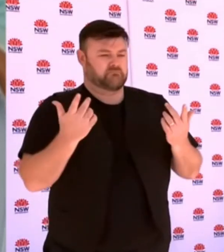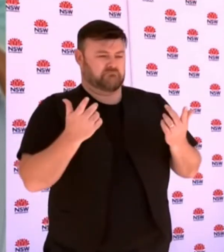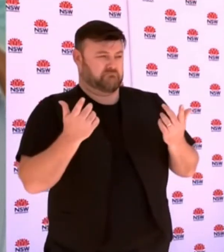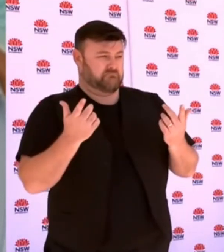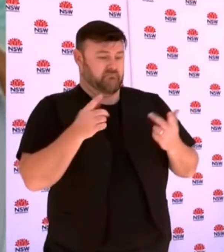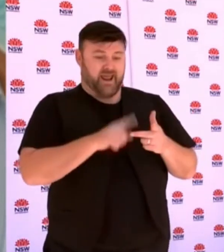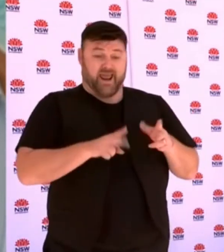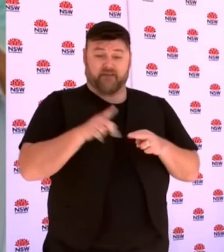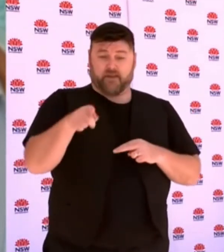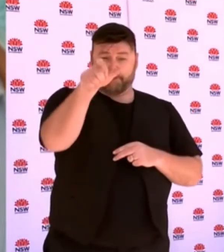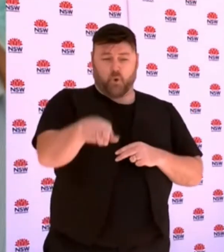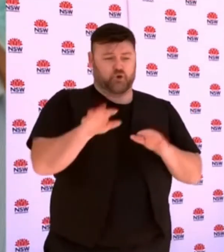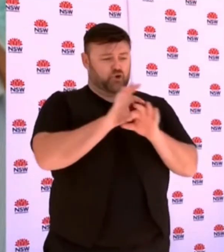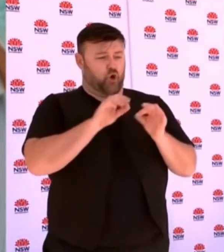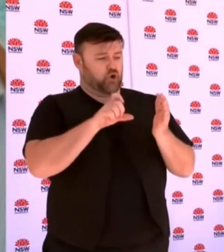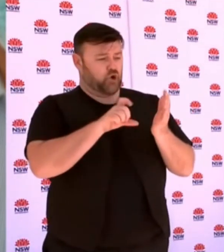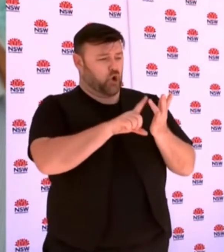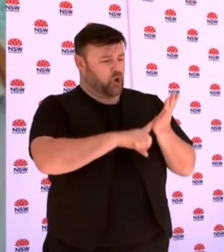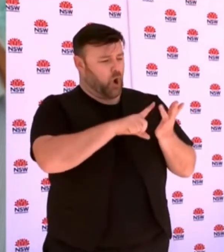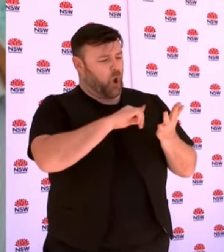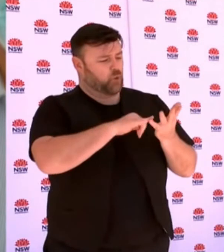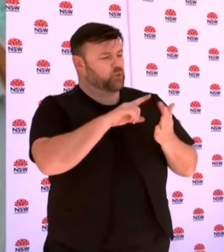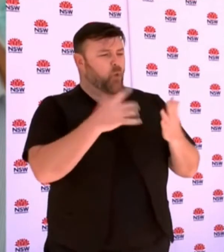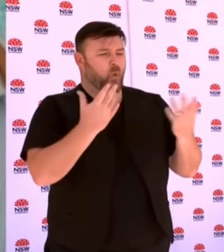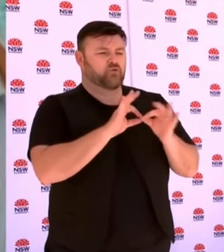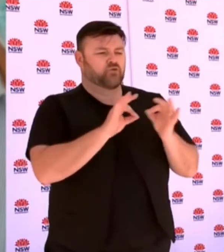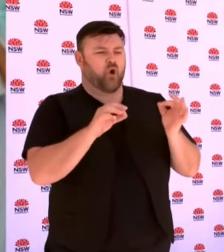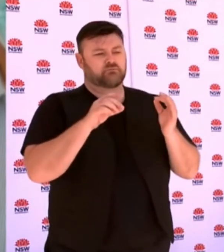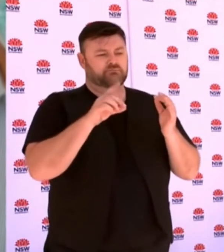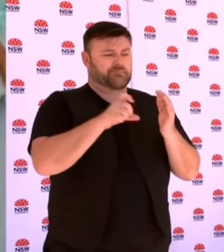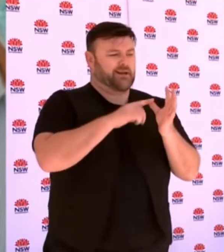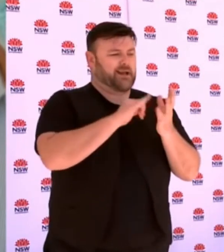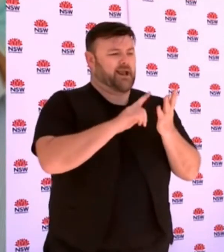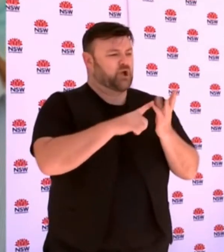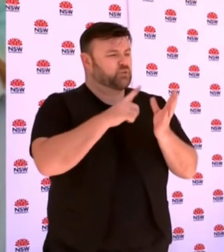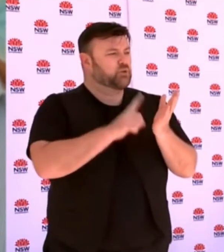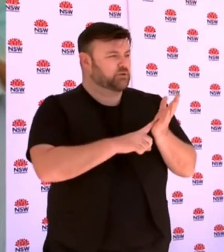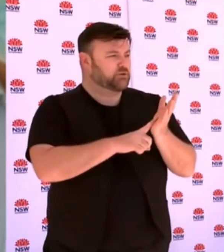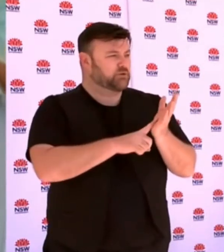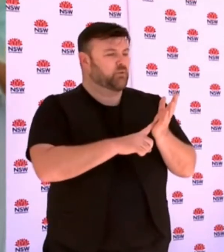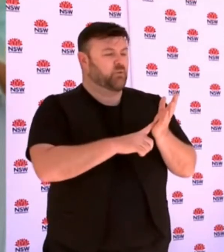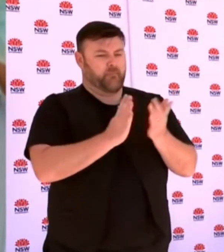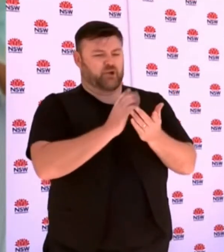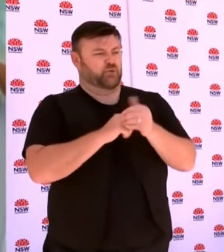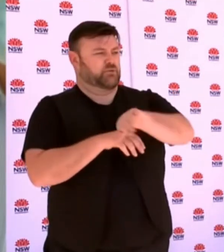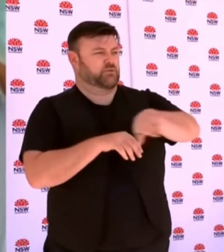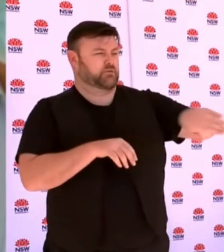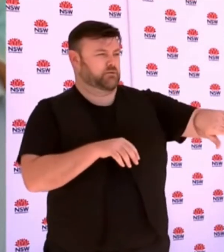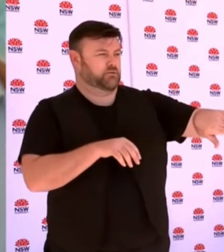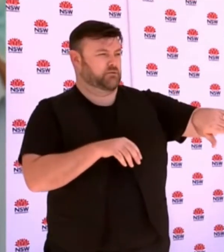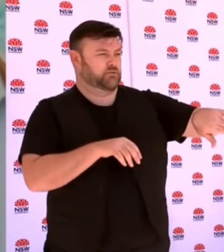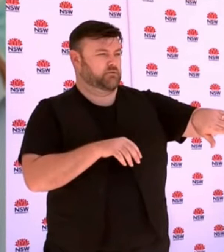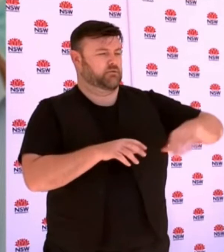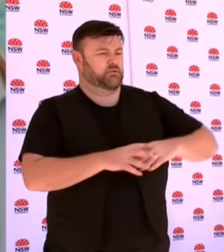healthcare worker that you've not identified as a close or casual contact, you don't want it impacting more broadly. A comprehensive plan's been put